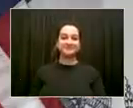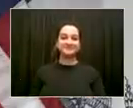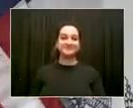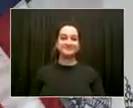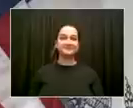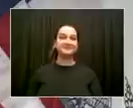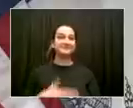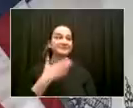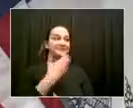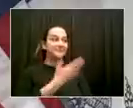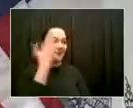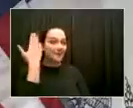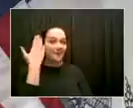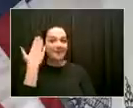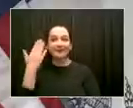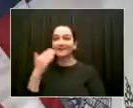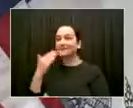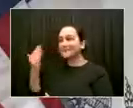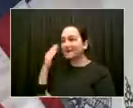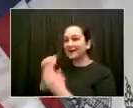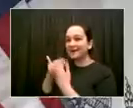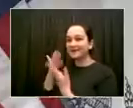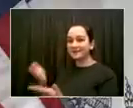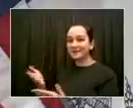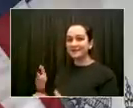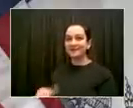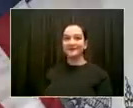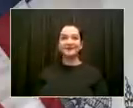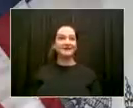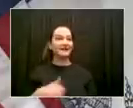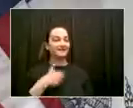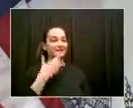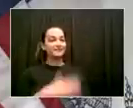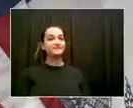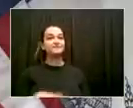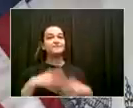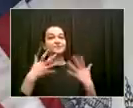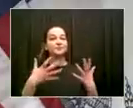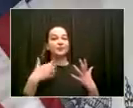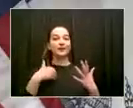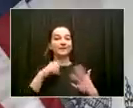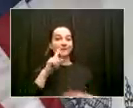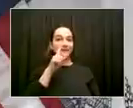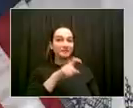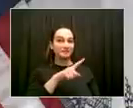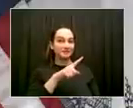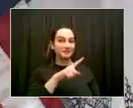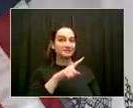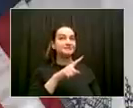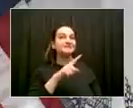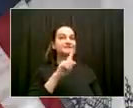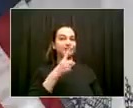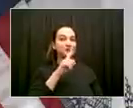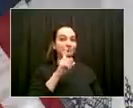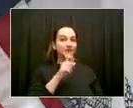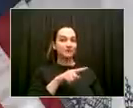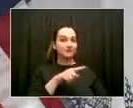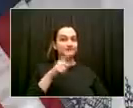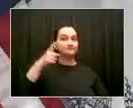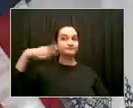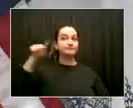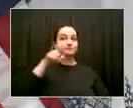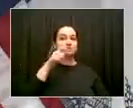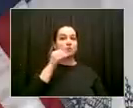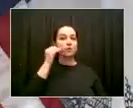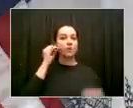story about the homeless problem in the subway system, which has clearly gotten worse. Now, we've heard from commuters who have seen blatant drug abuse